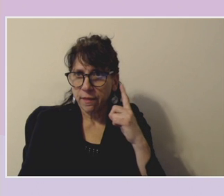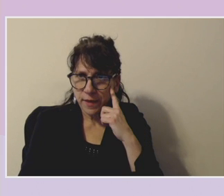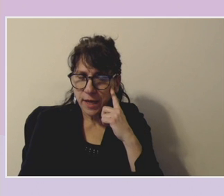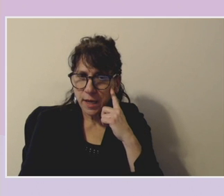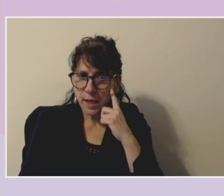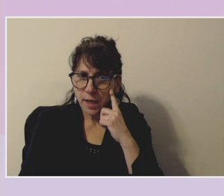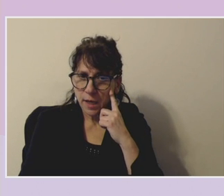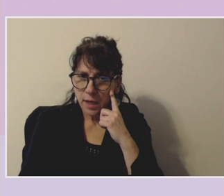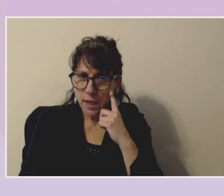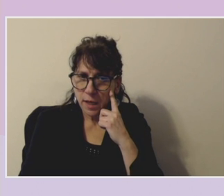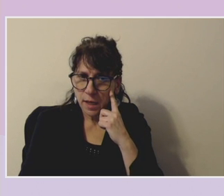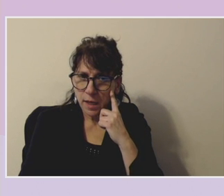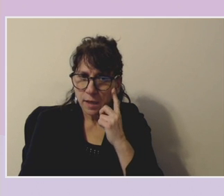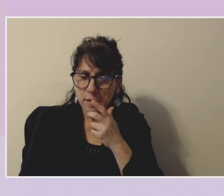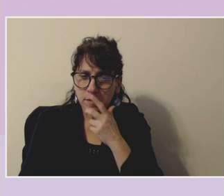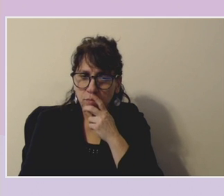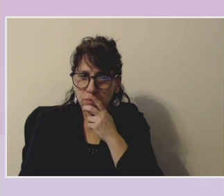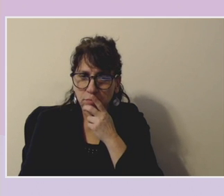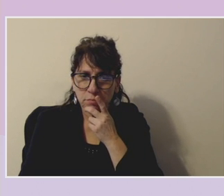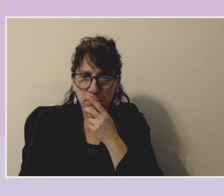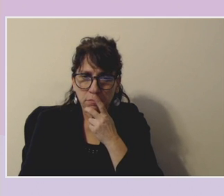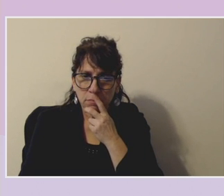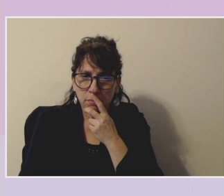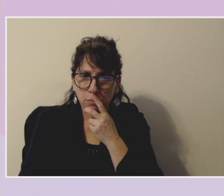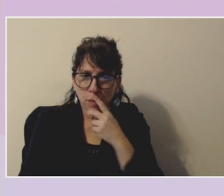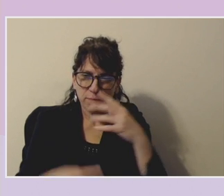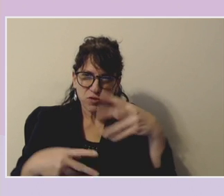I'm scrolling through because we had quite a few.